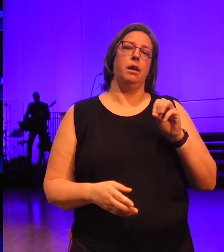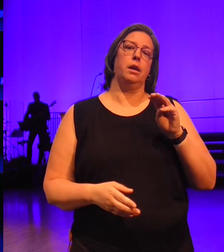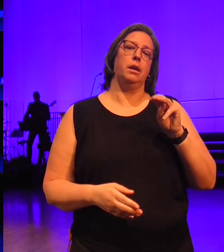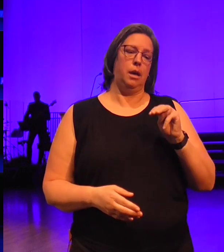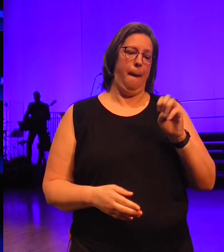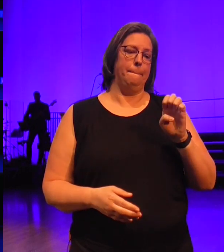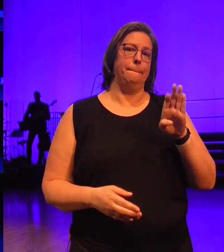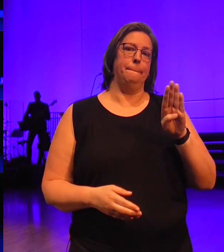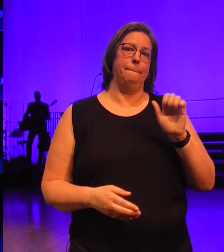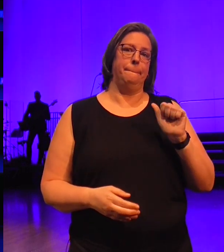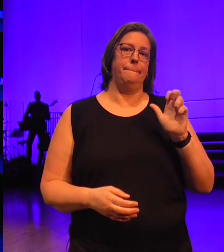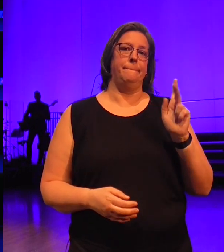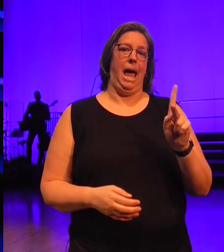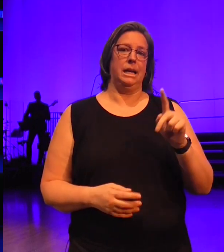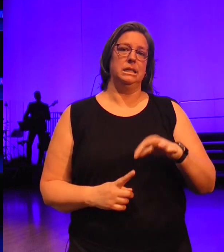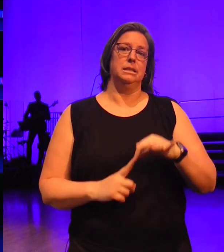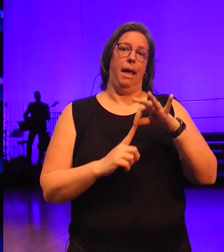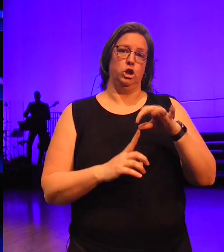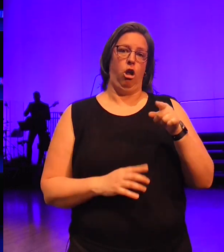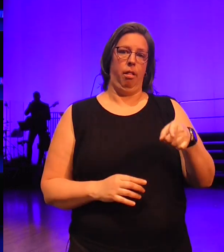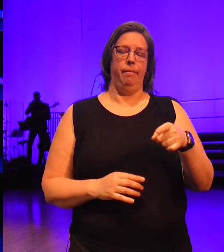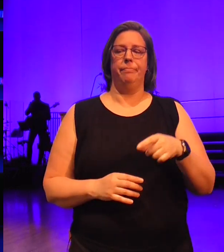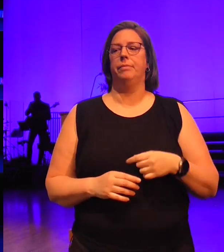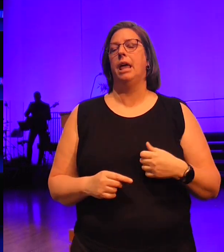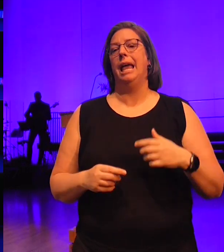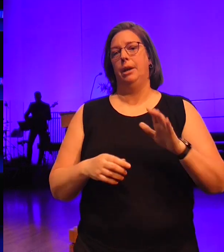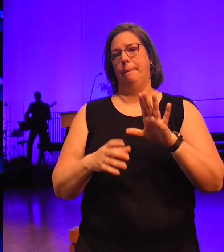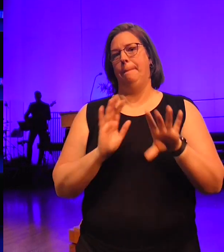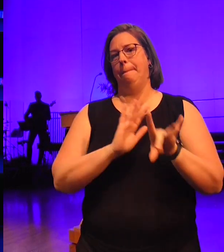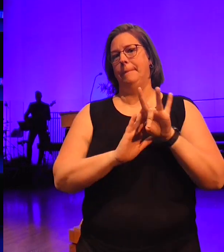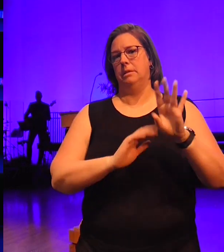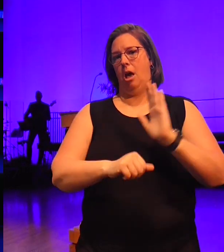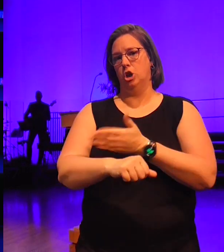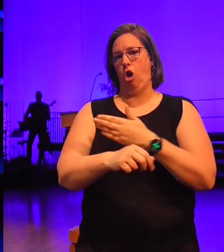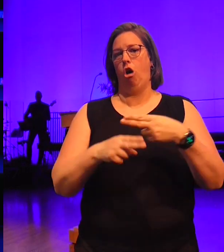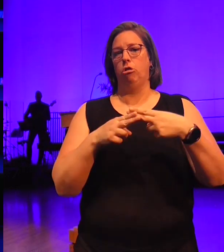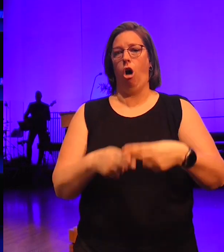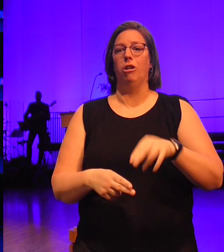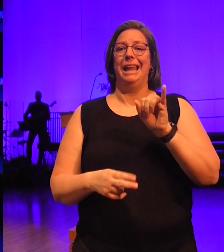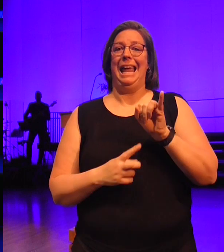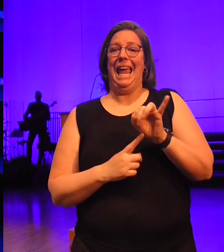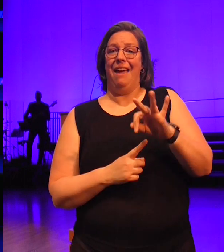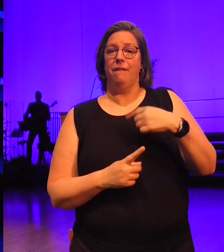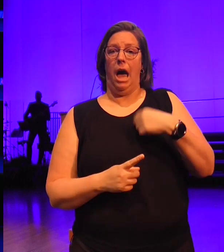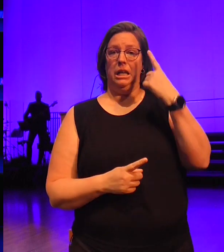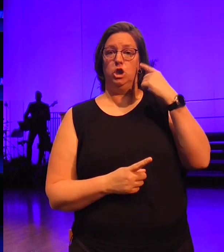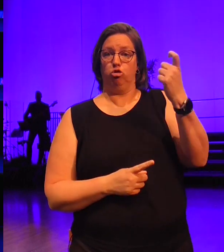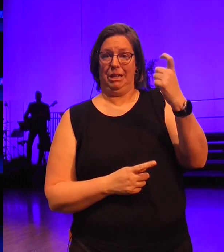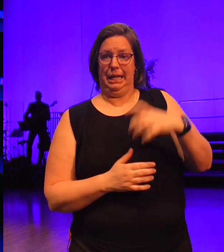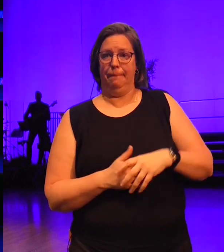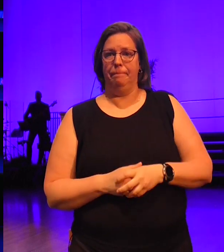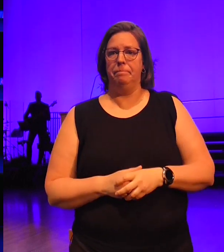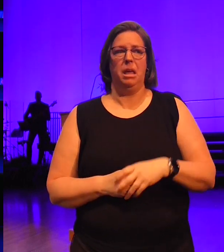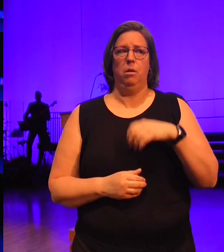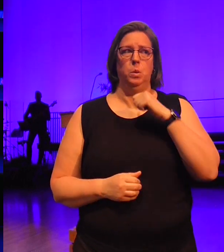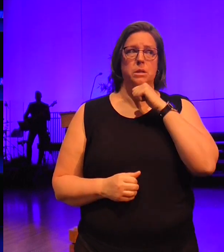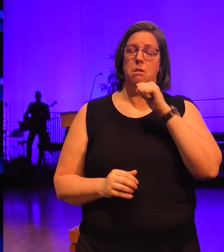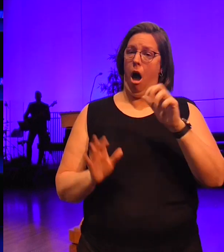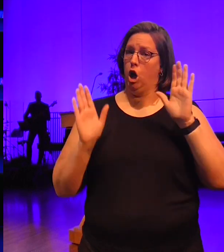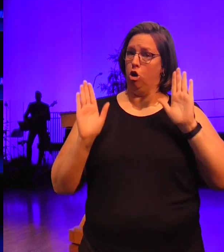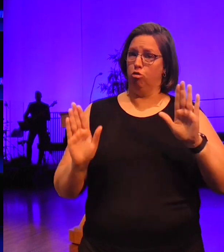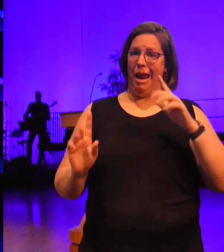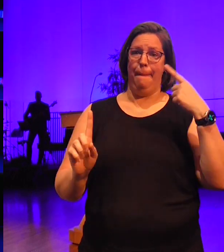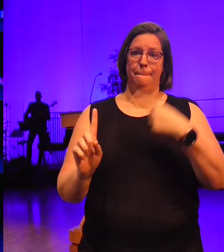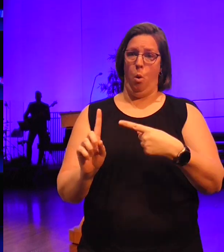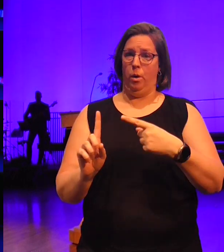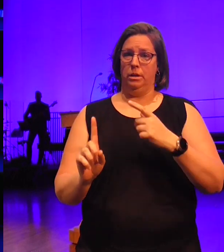close it out with called If I Can Dream. And it wasn't a great point in our country. Martin Luther King Jr. had just been